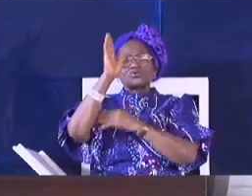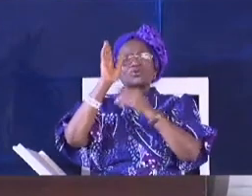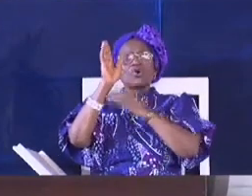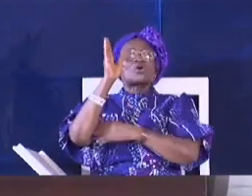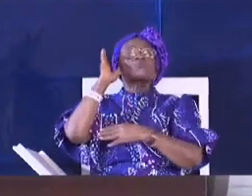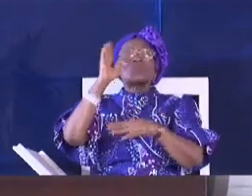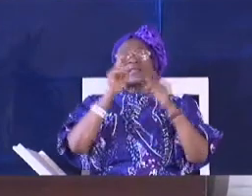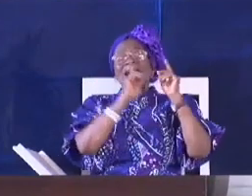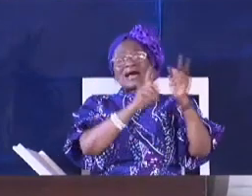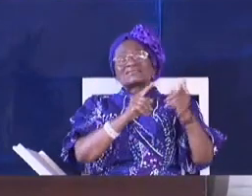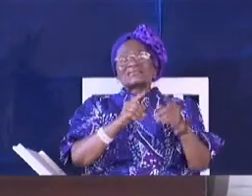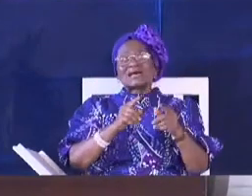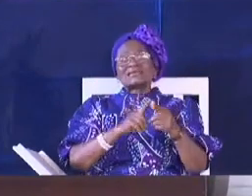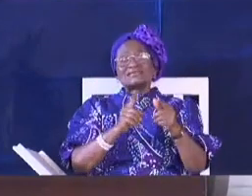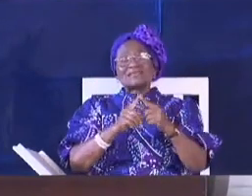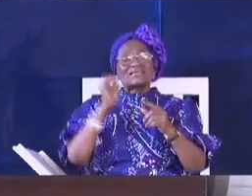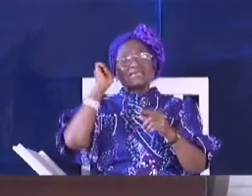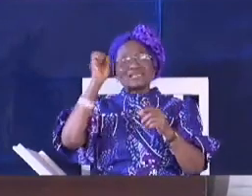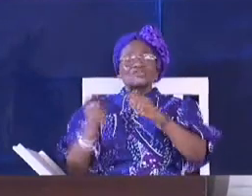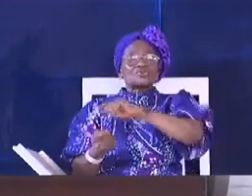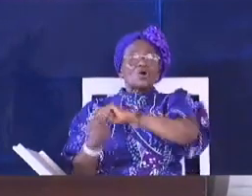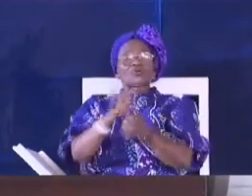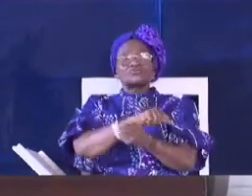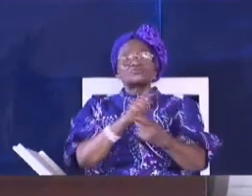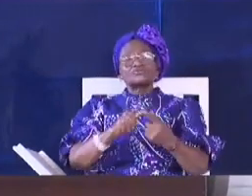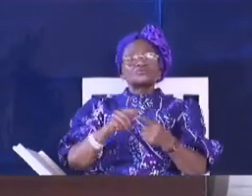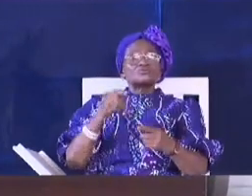he turned to the woman and said,